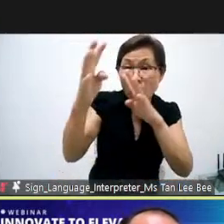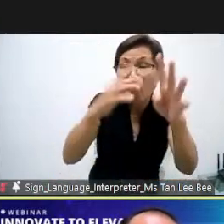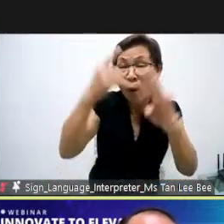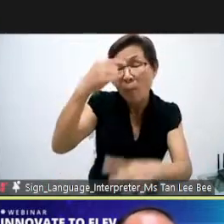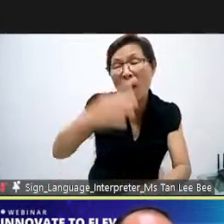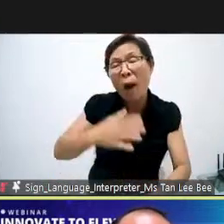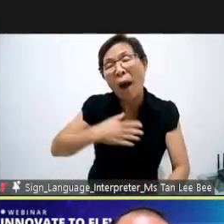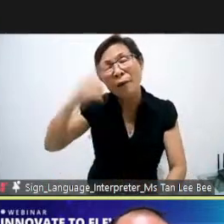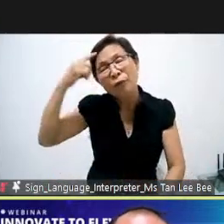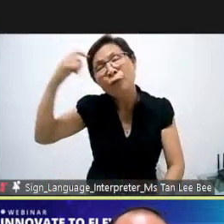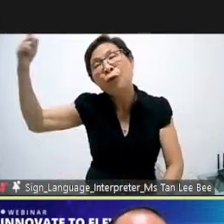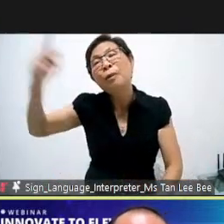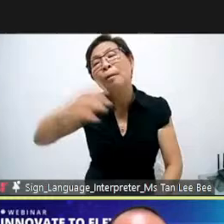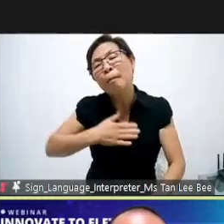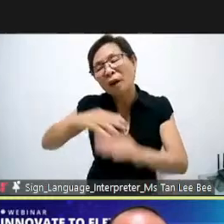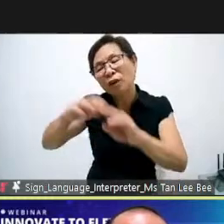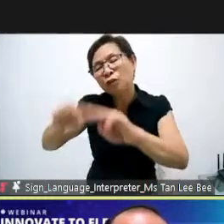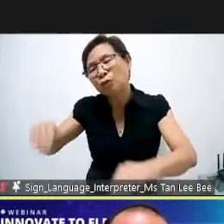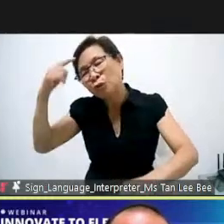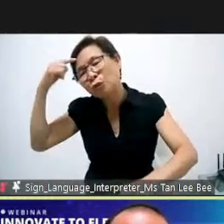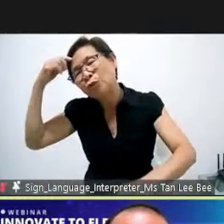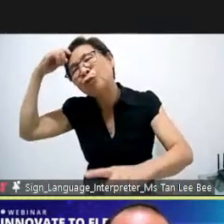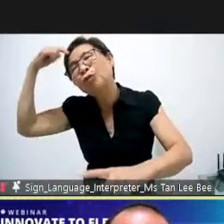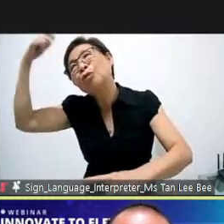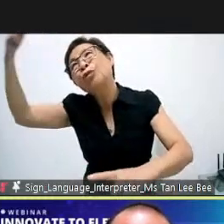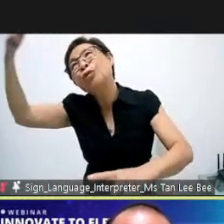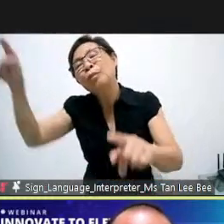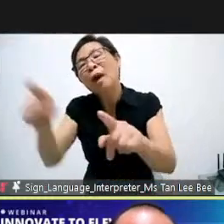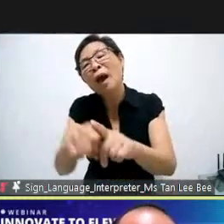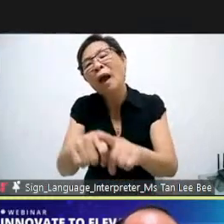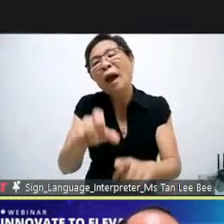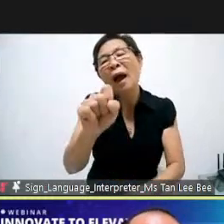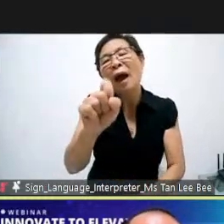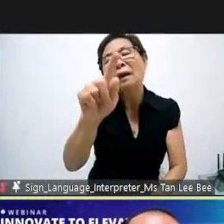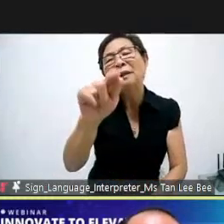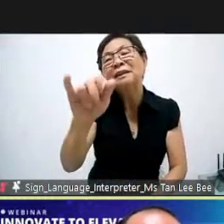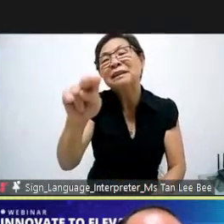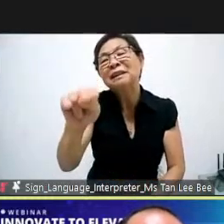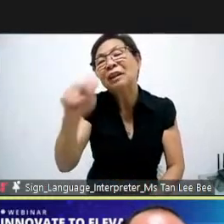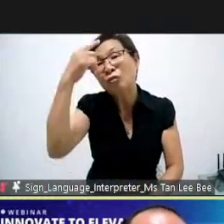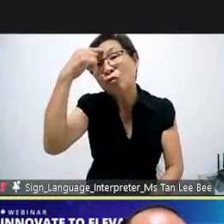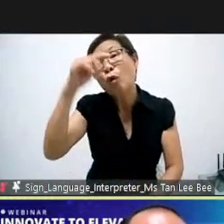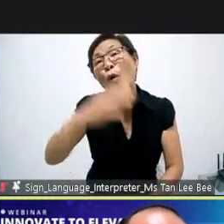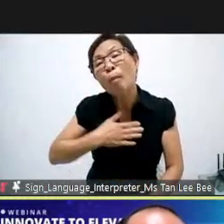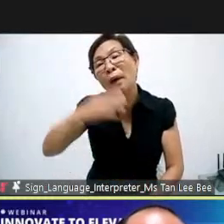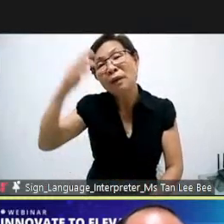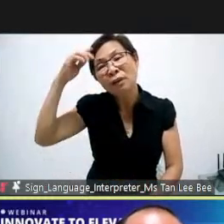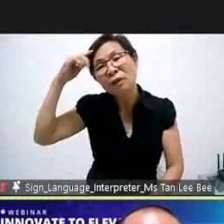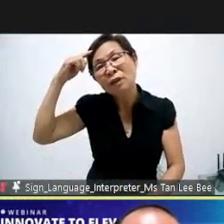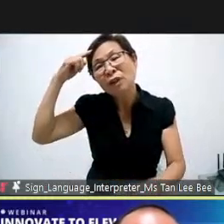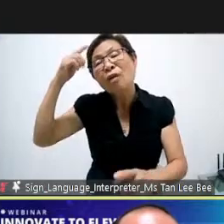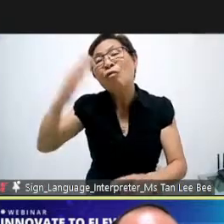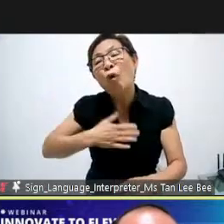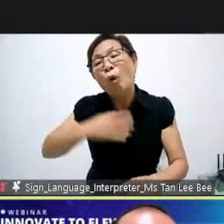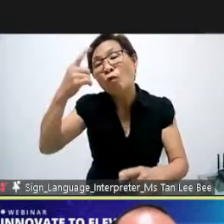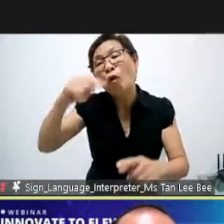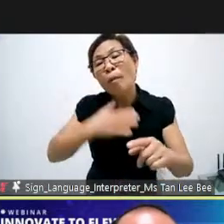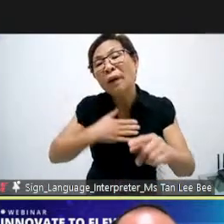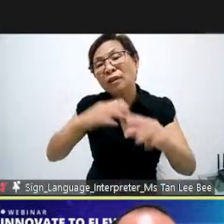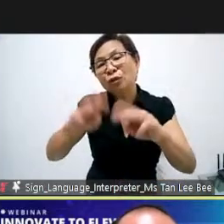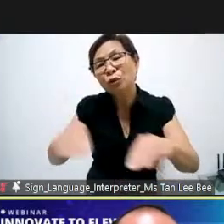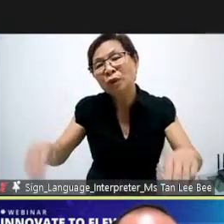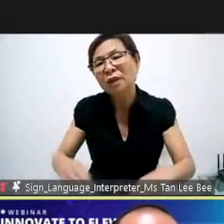dream, our student dreams, and also the stand for my student. All right. For next slide, please.